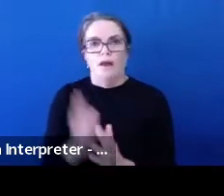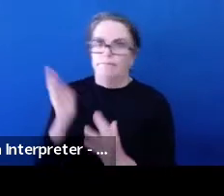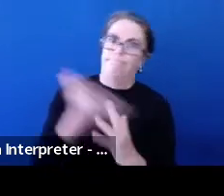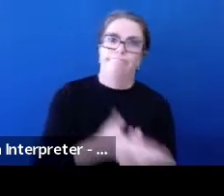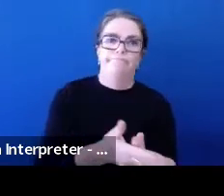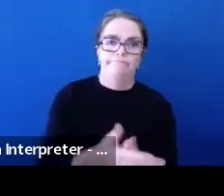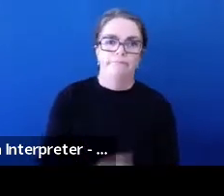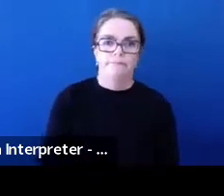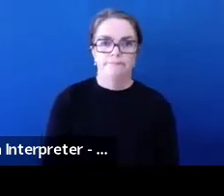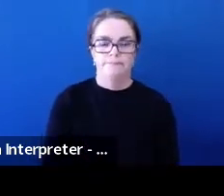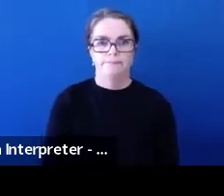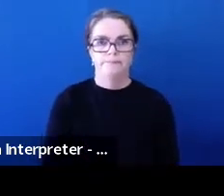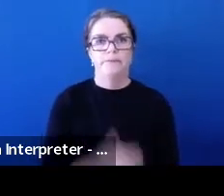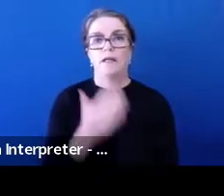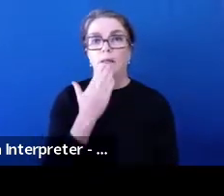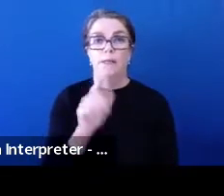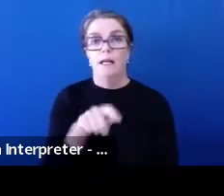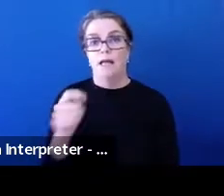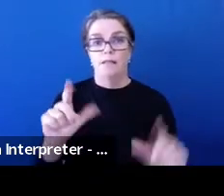Next slide, please.